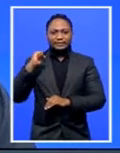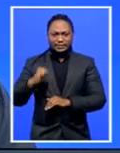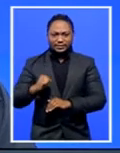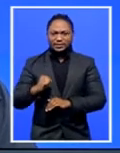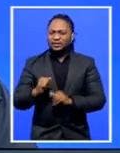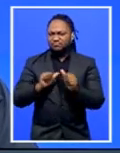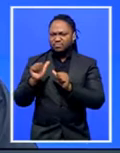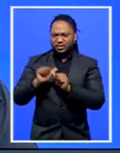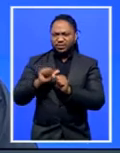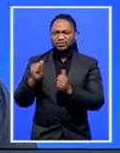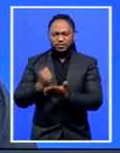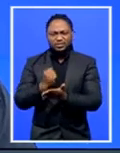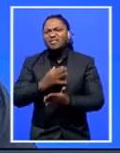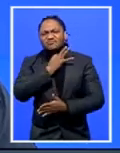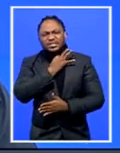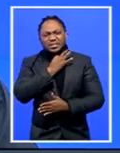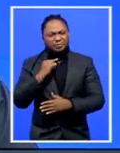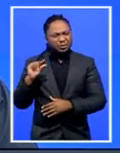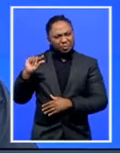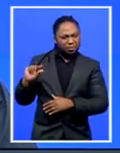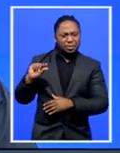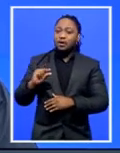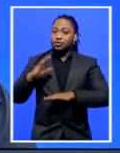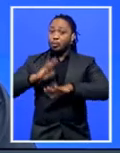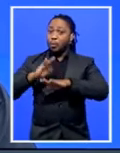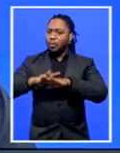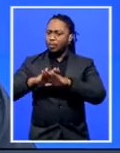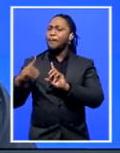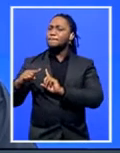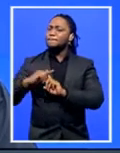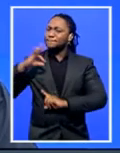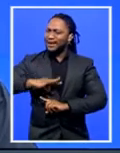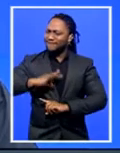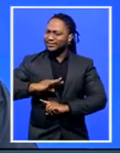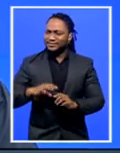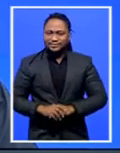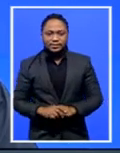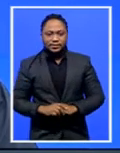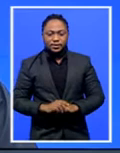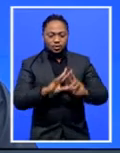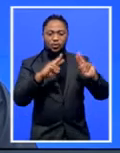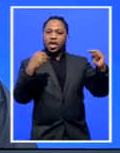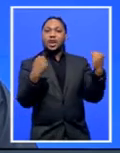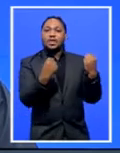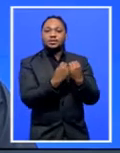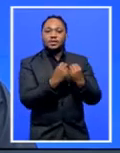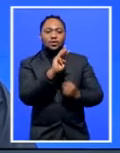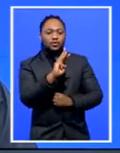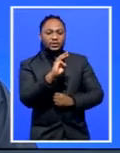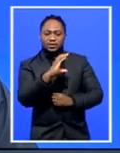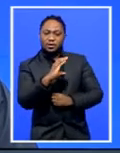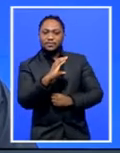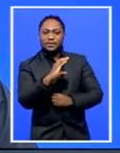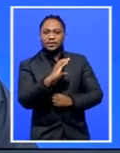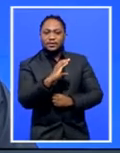worth their participation. I mean, you look at the National Party, for example, it's only contests in the Western Cape as far as I can see